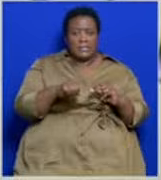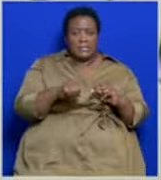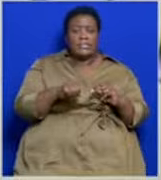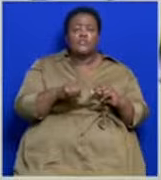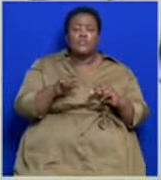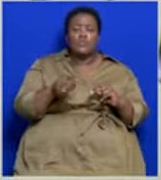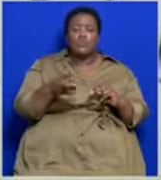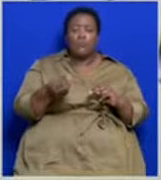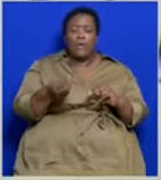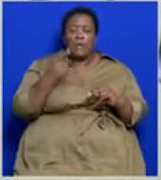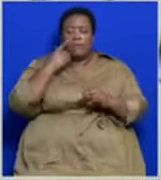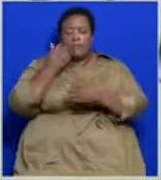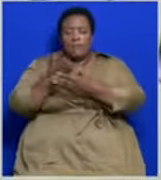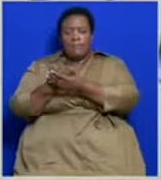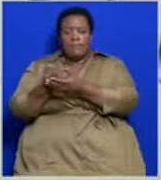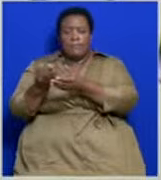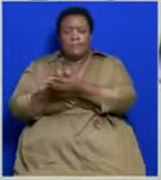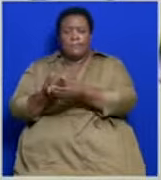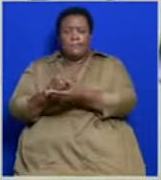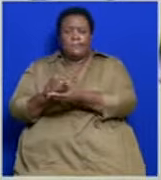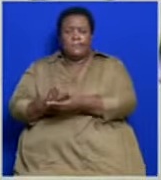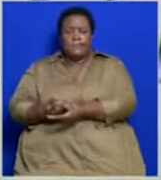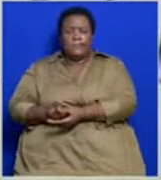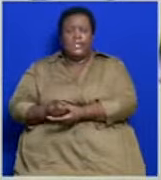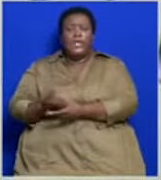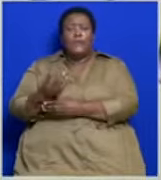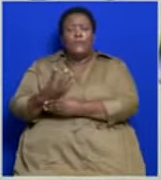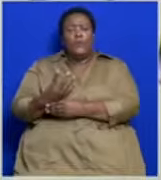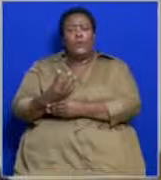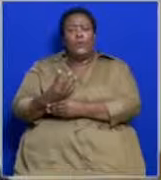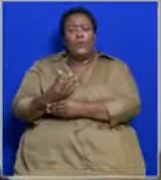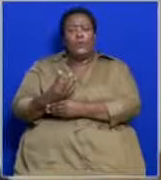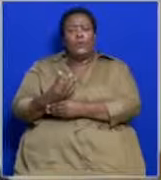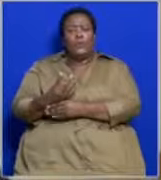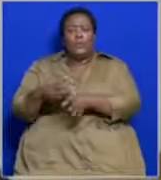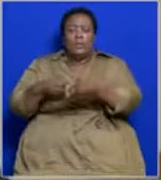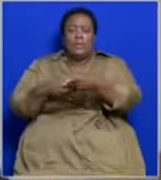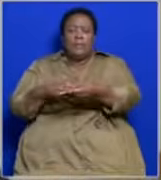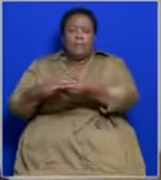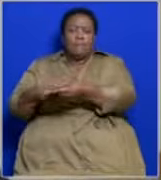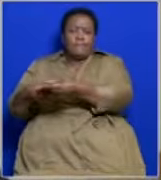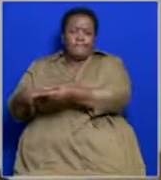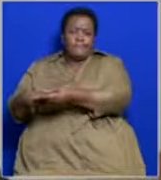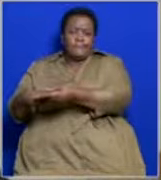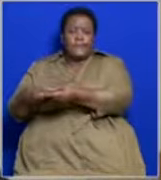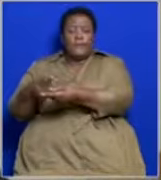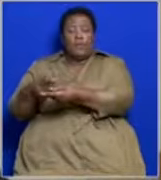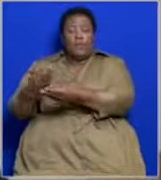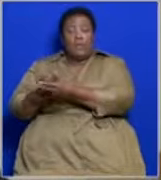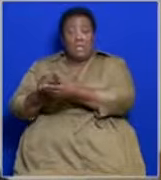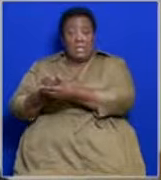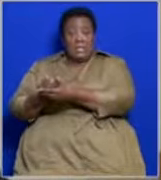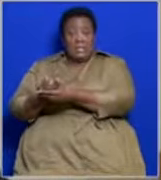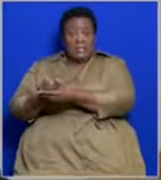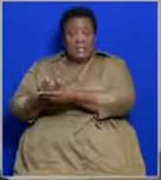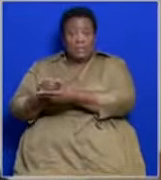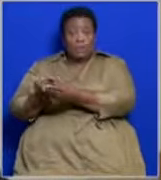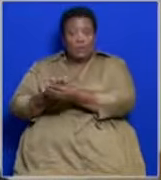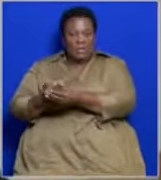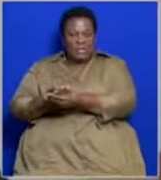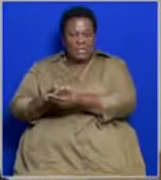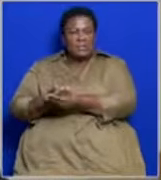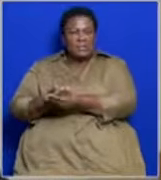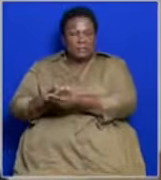far 4 case dockets. Yes. In these proceedings. Yes. And only this